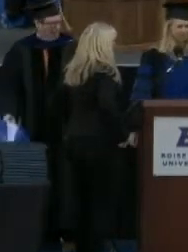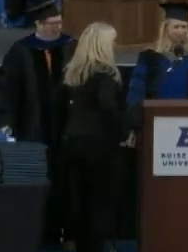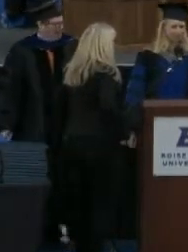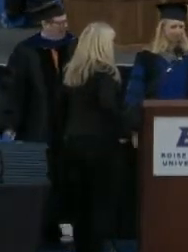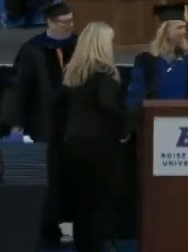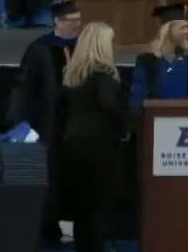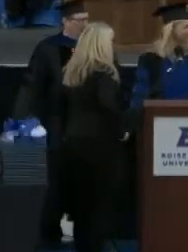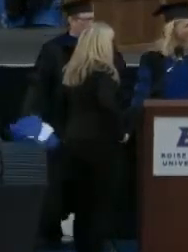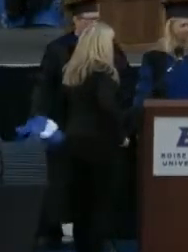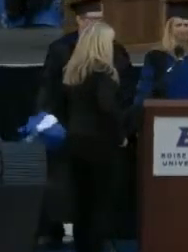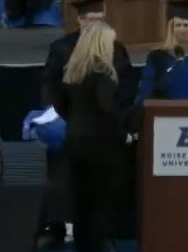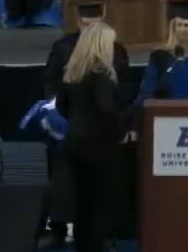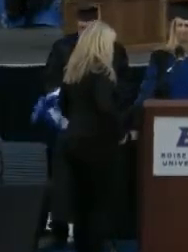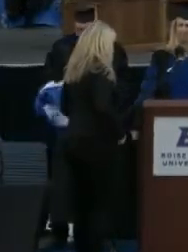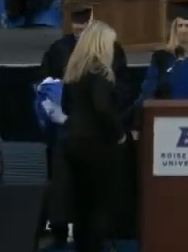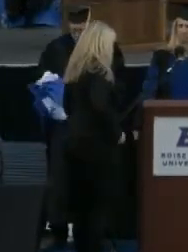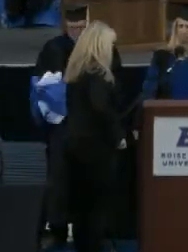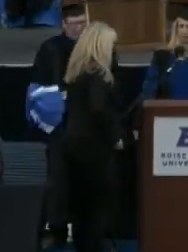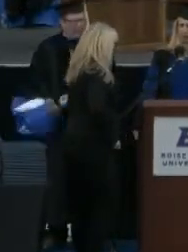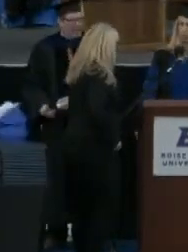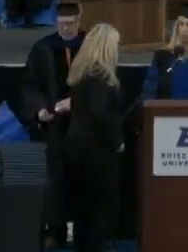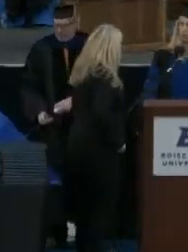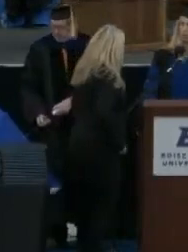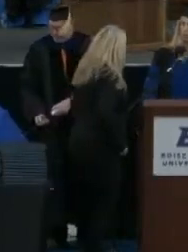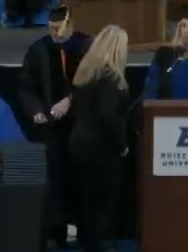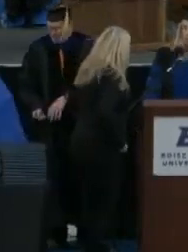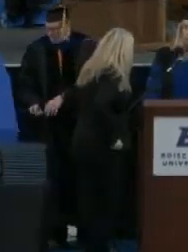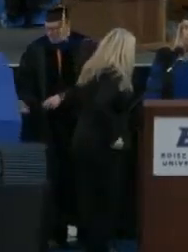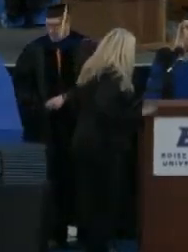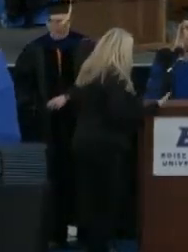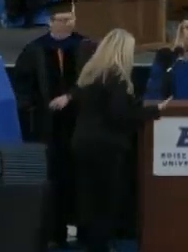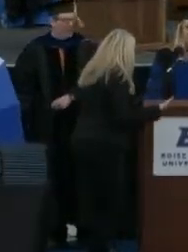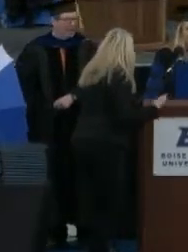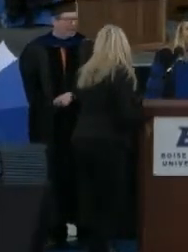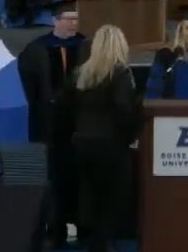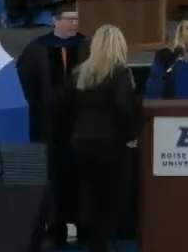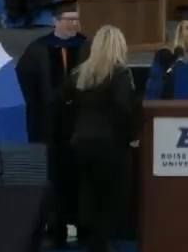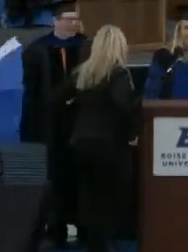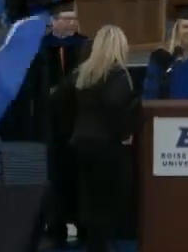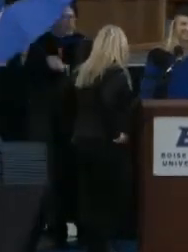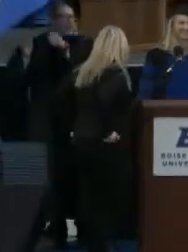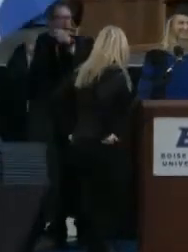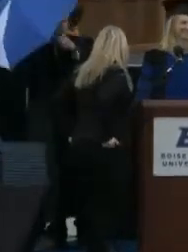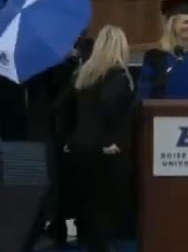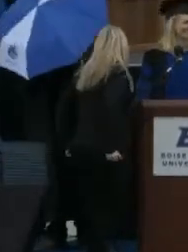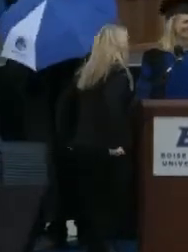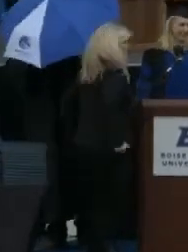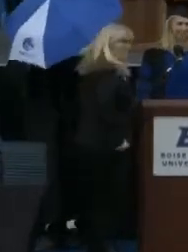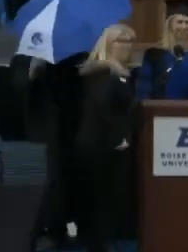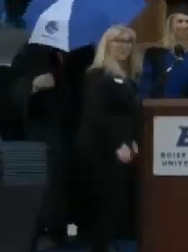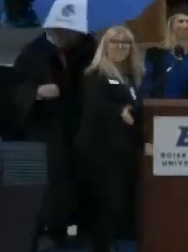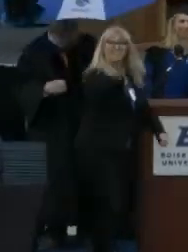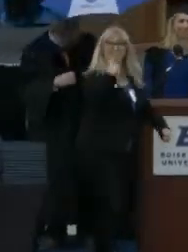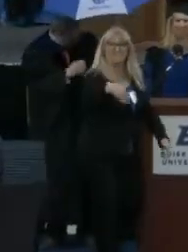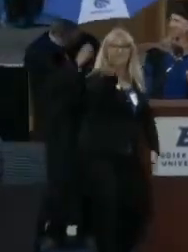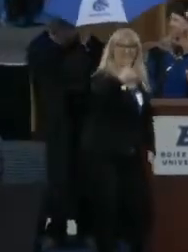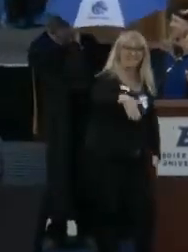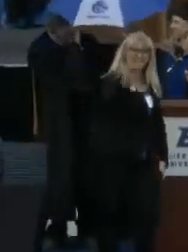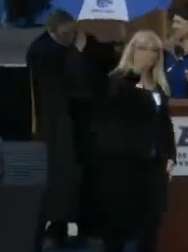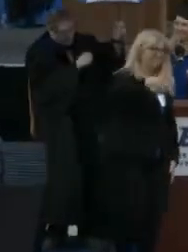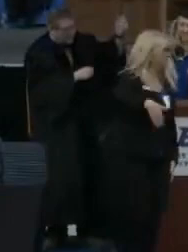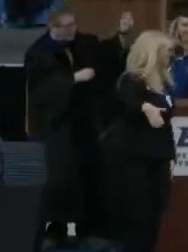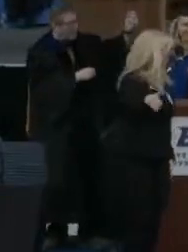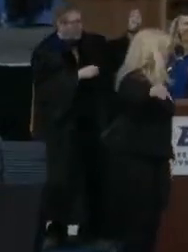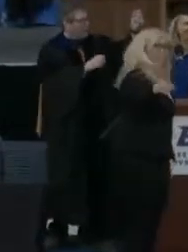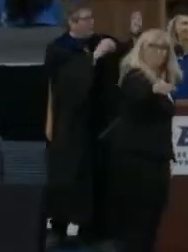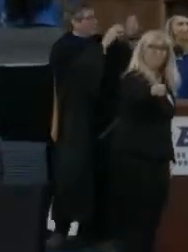Okay. Okay. Oh. I thought about that. I'll go first. Okay. Just let me